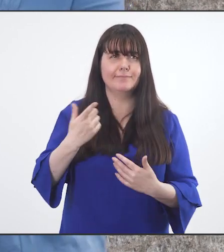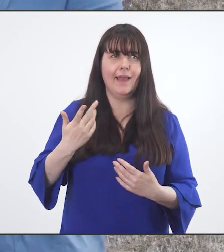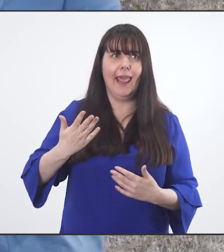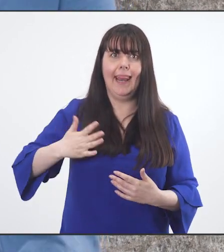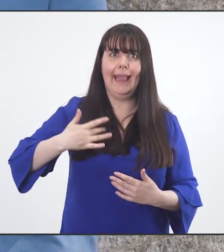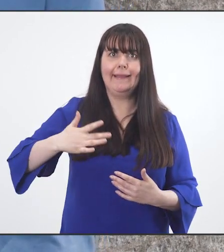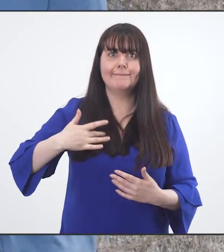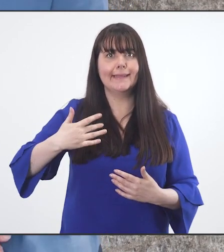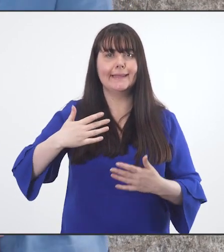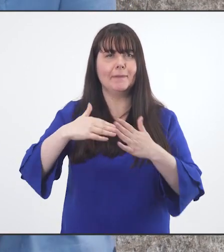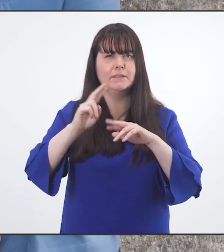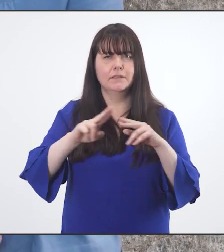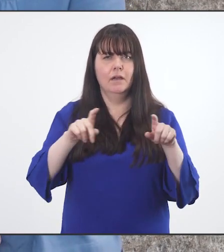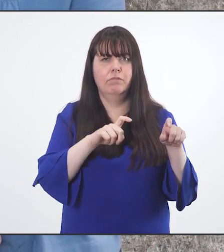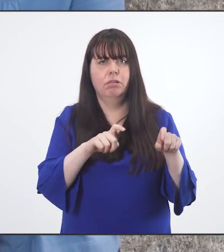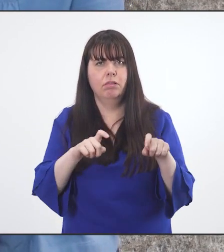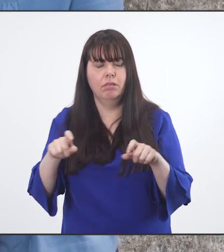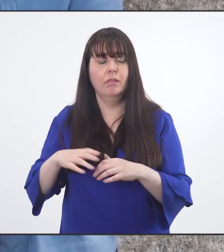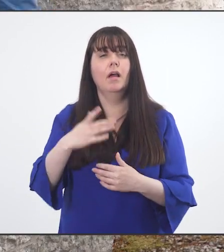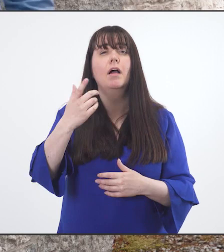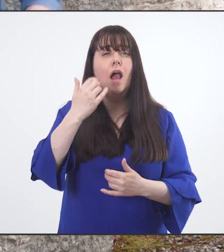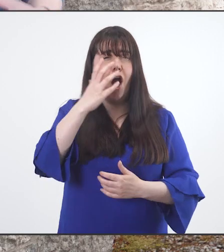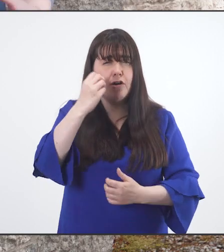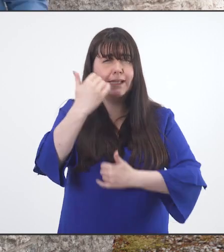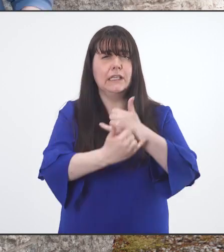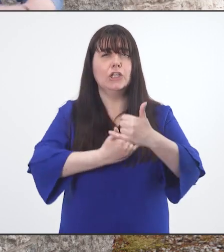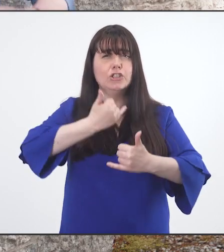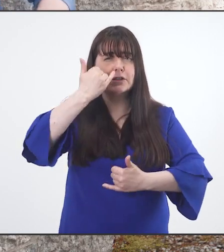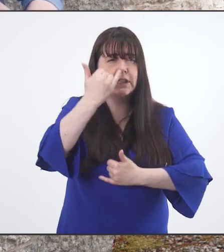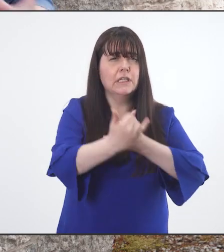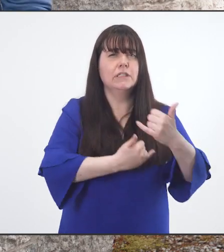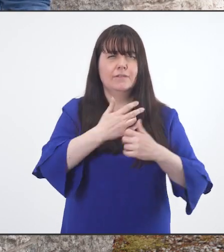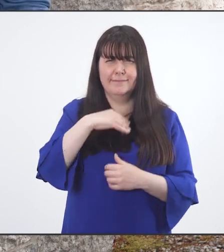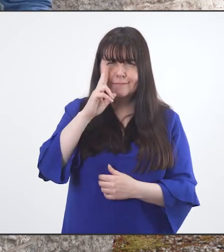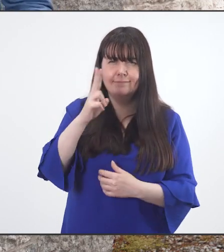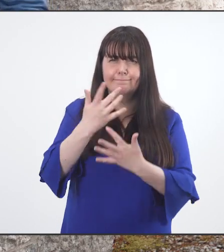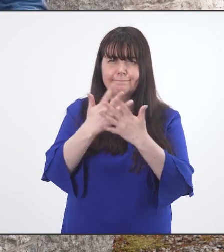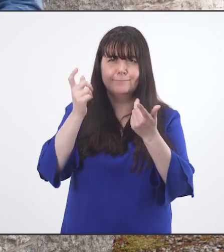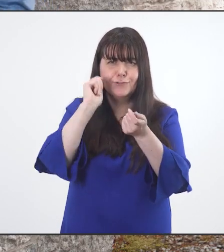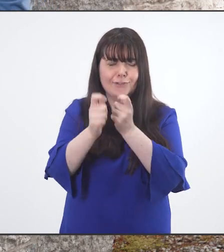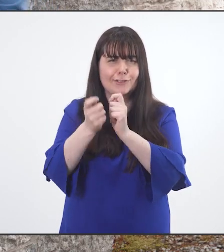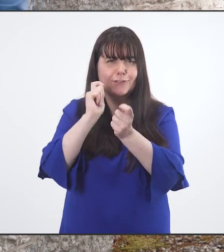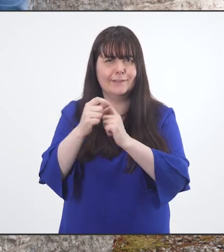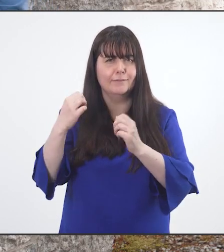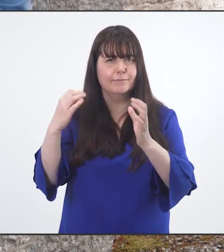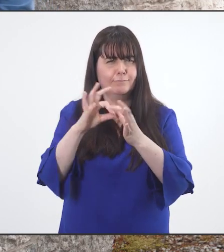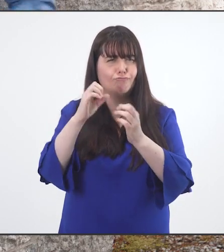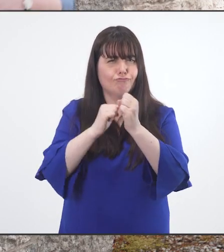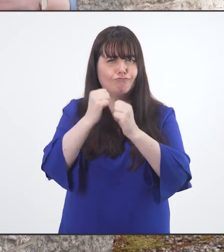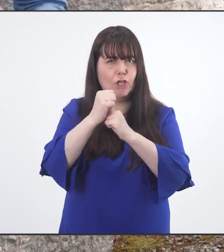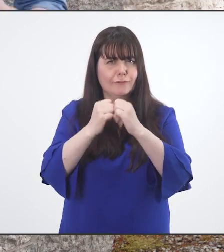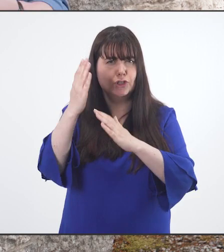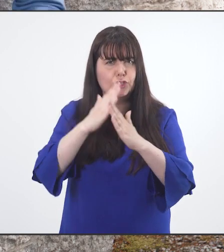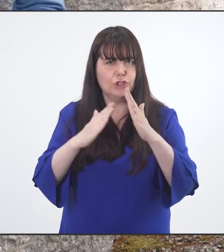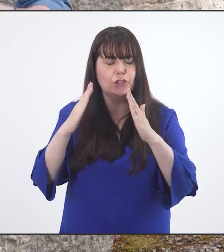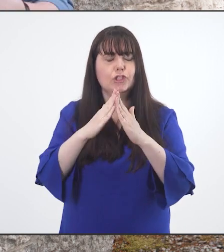and very much reflected in the architecture. Now, the building is a living building, and it didn't remain static. So